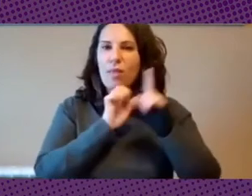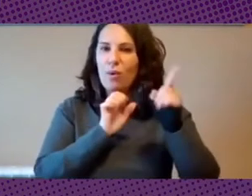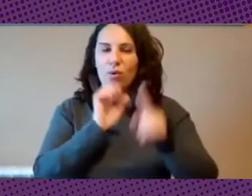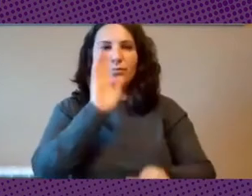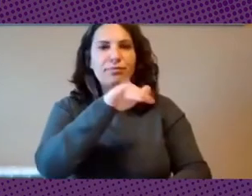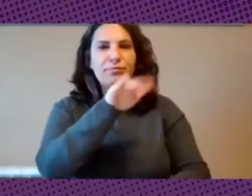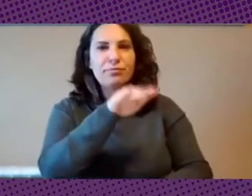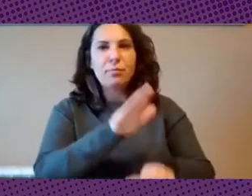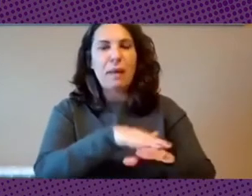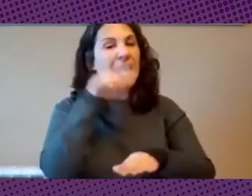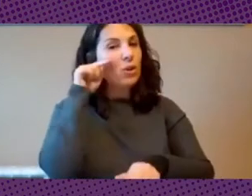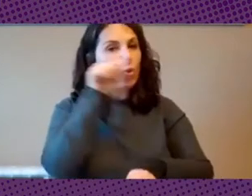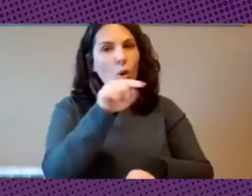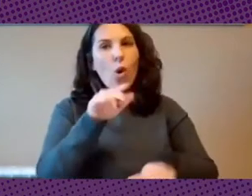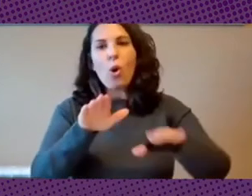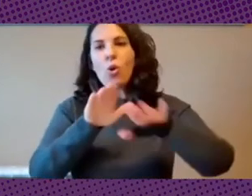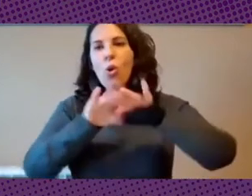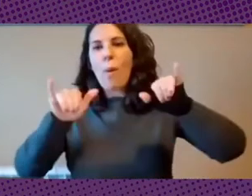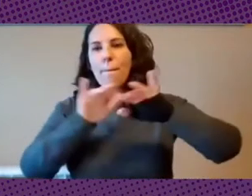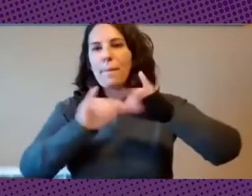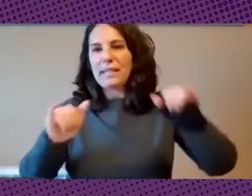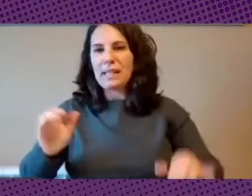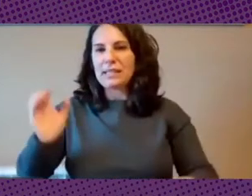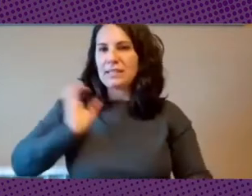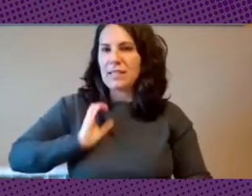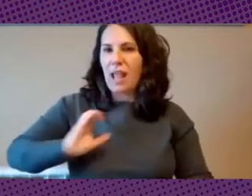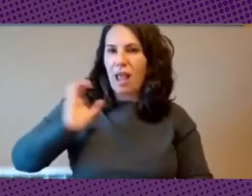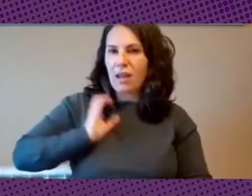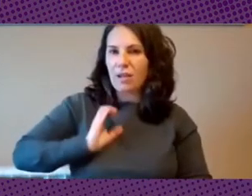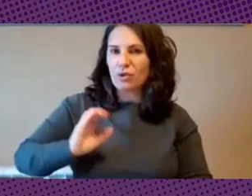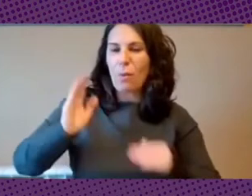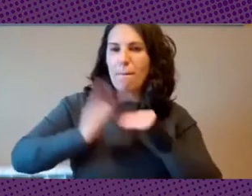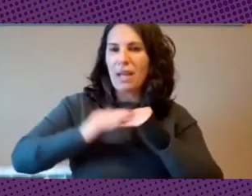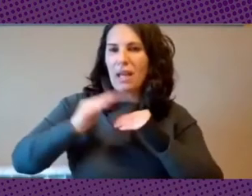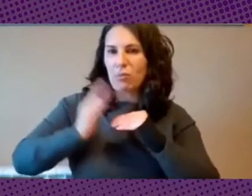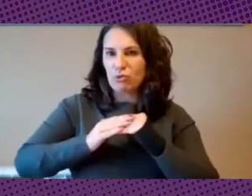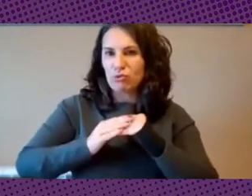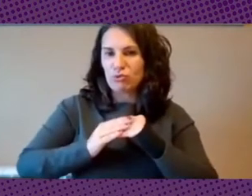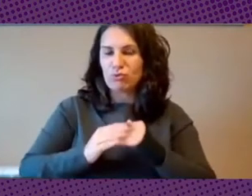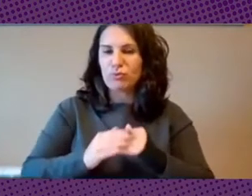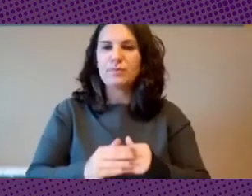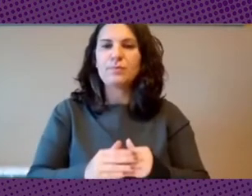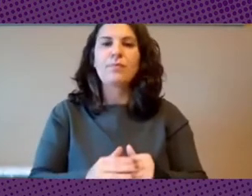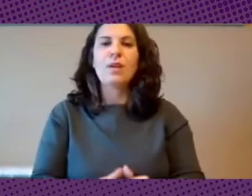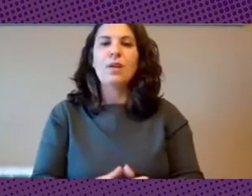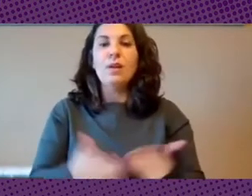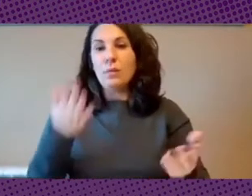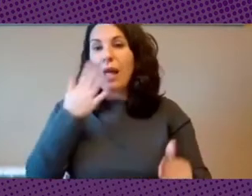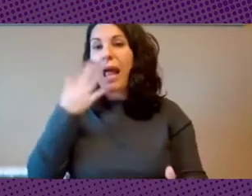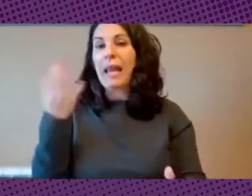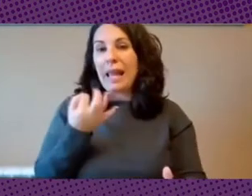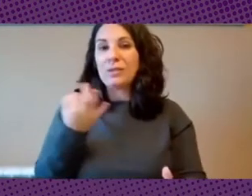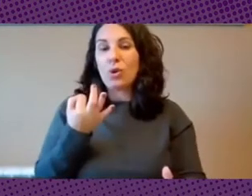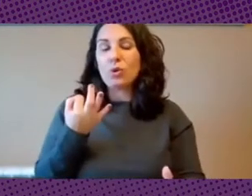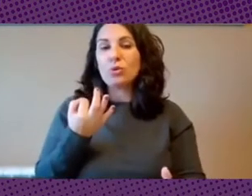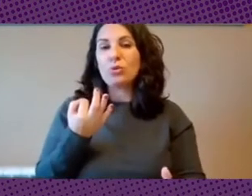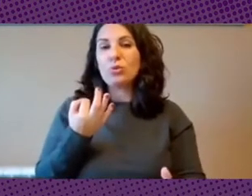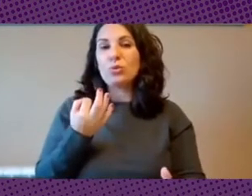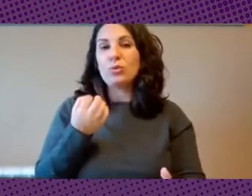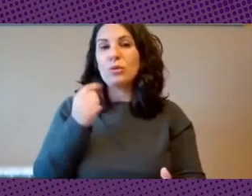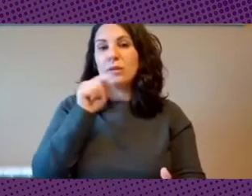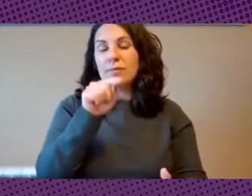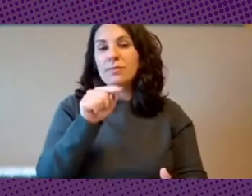Minimum wages increases are viewed as a political risk for which the private operator will seek compensation from